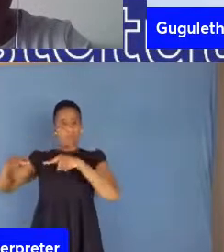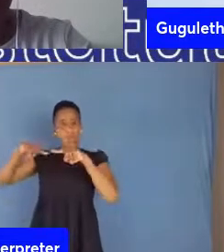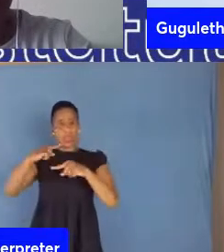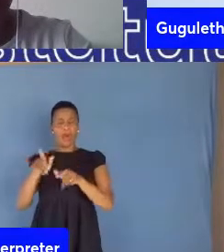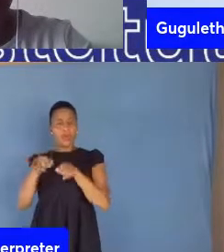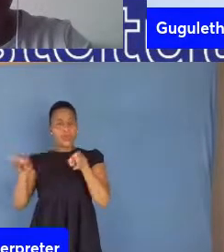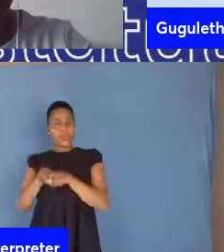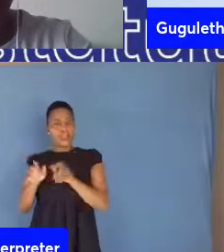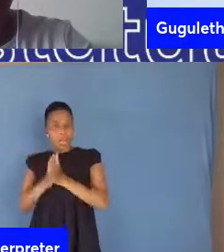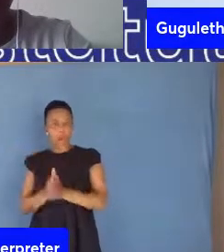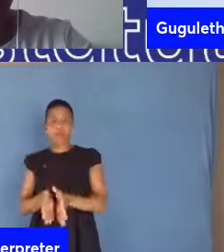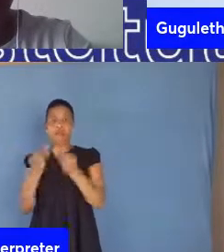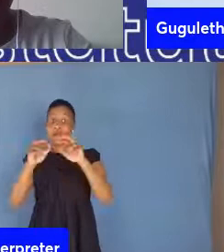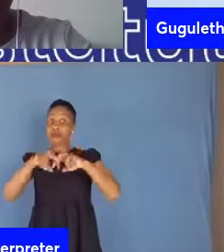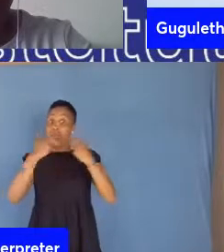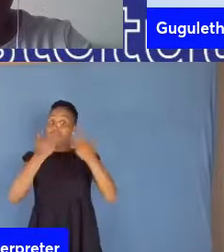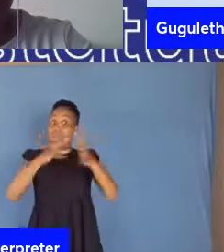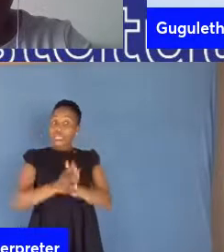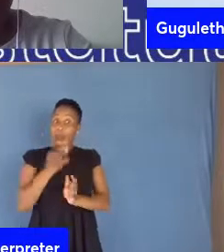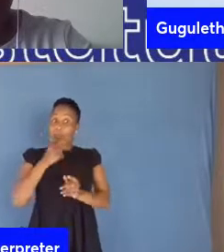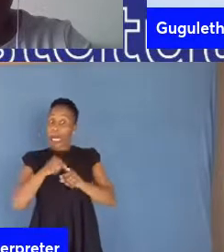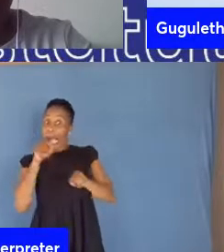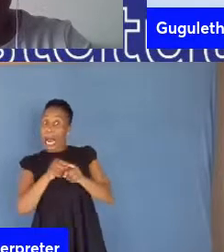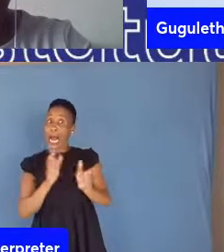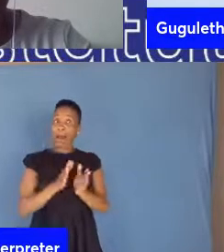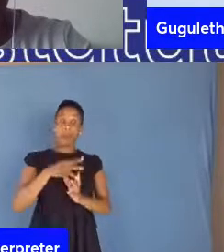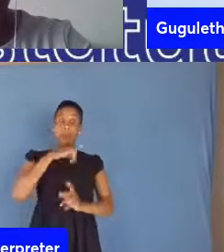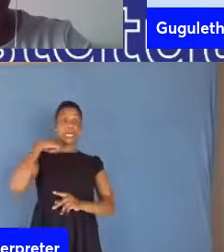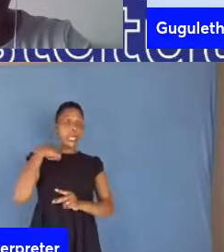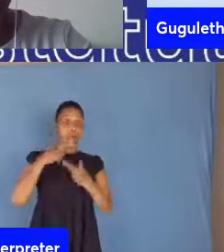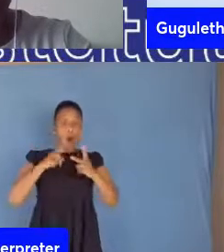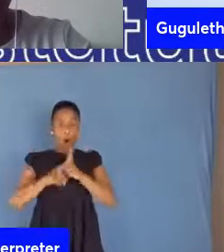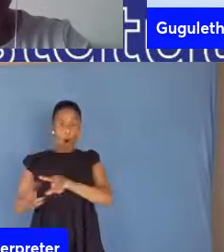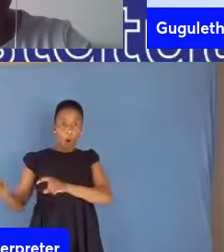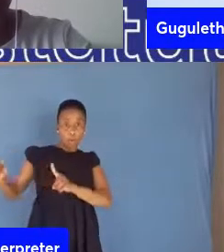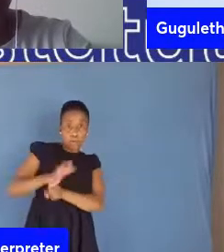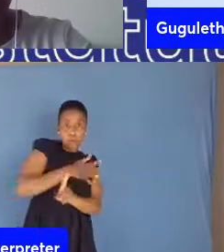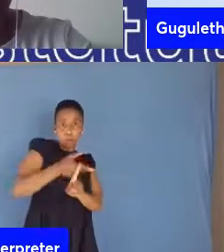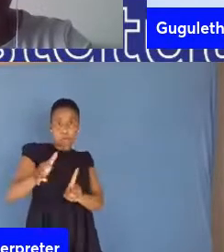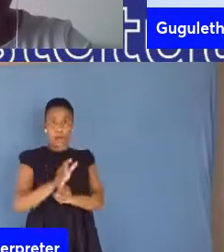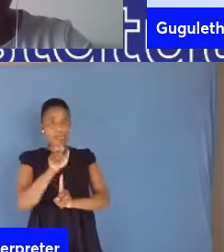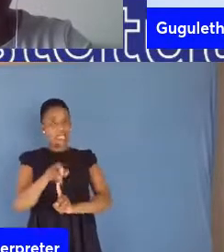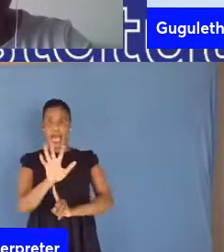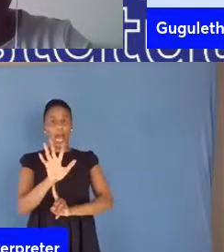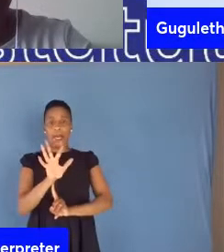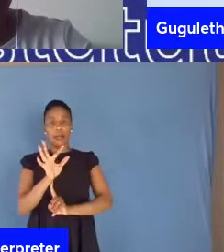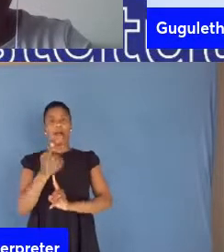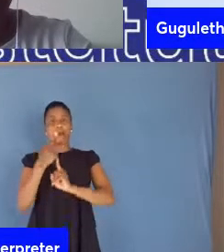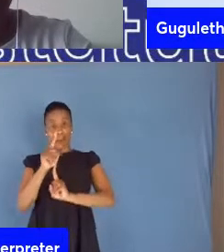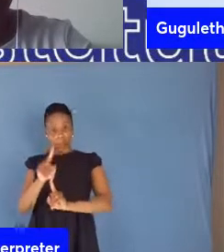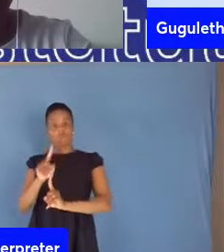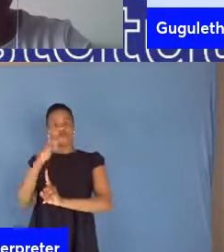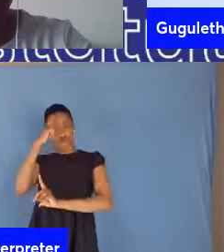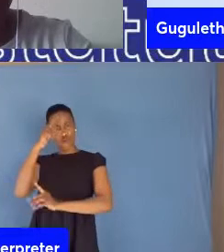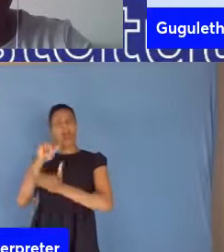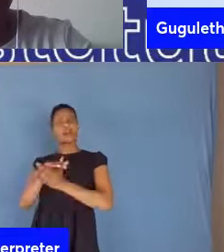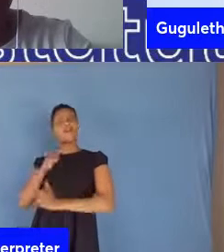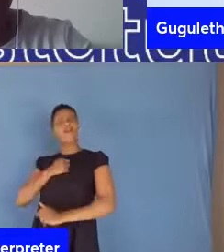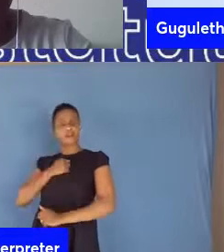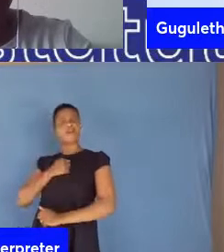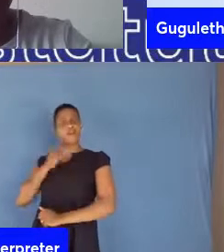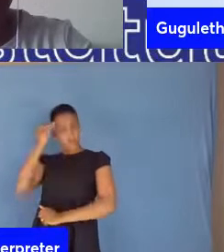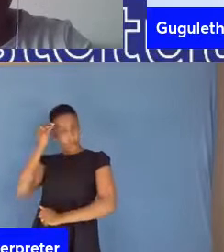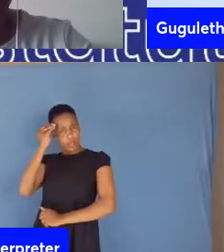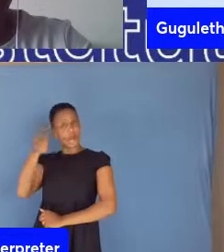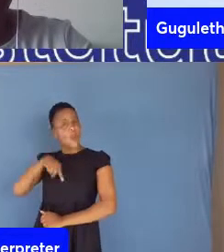just talking about us isolating them, because trust me, we know who the rapists are as